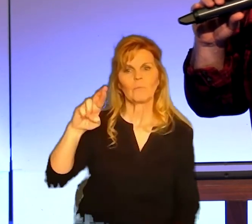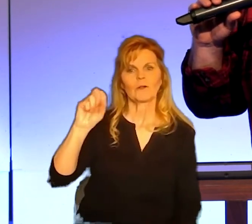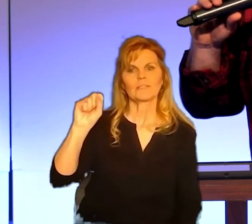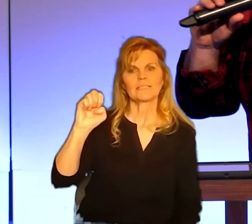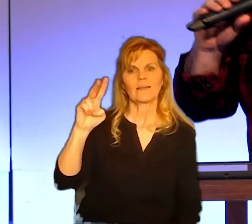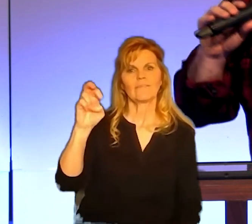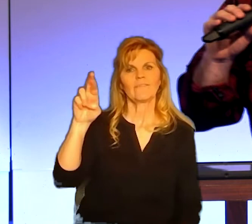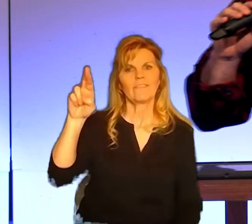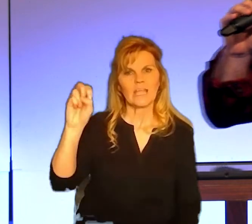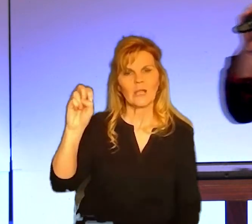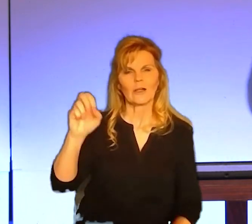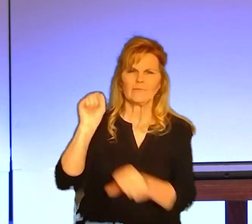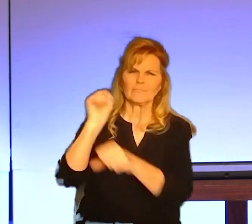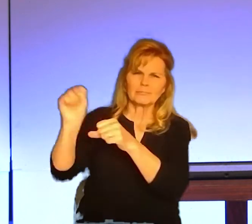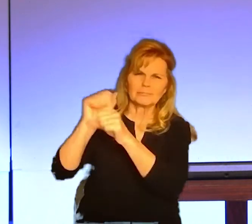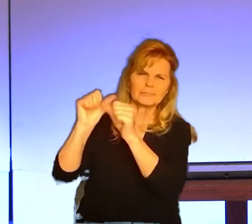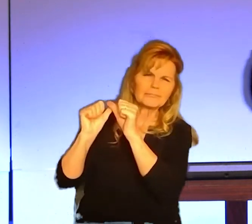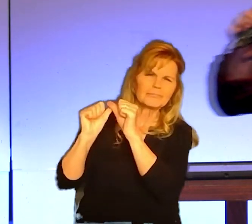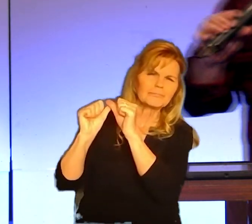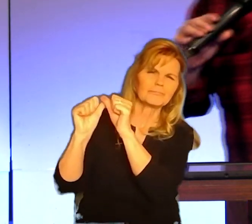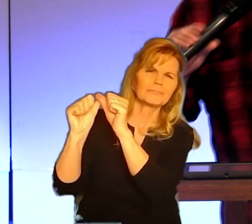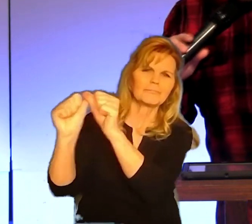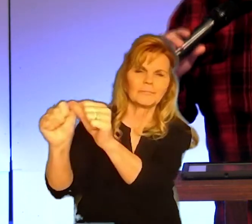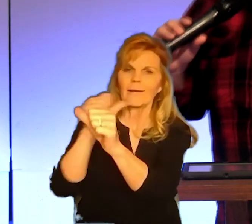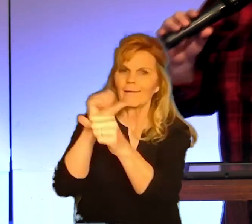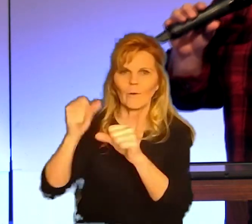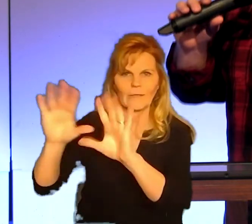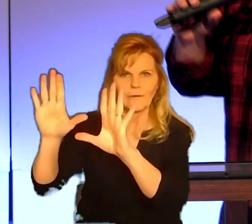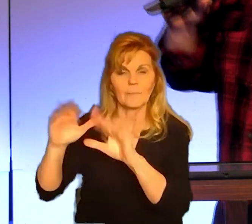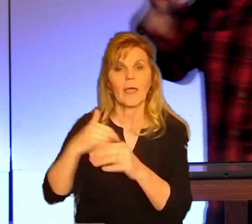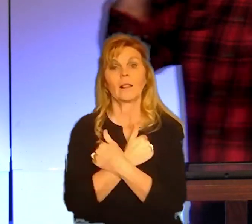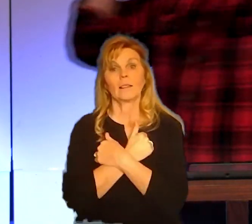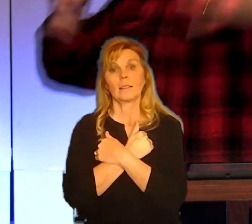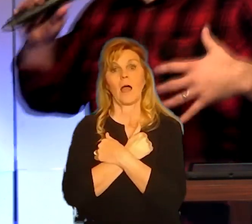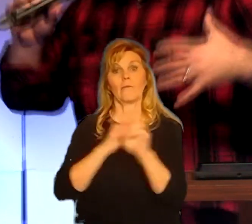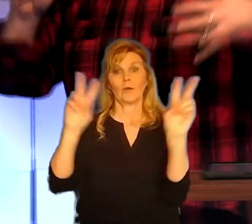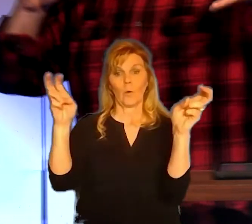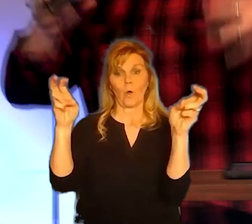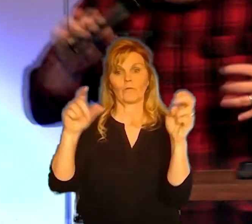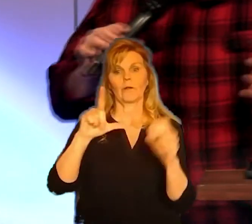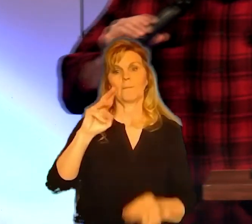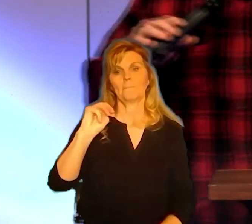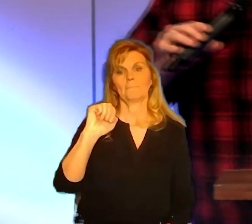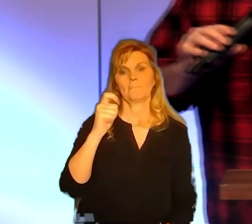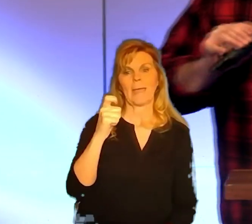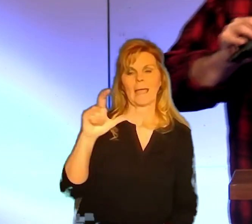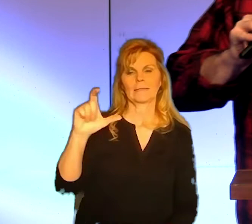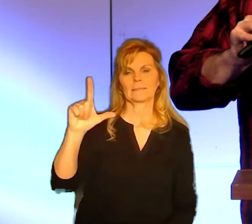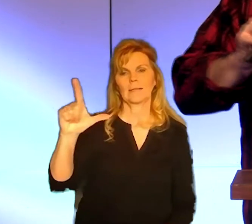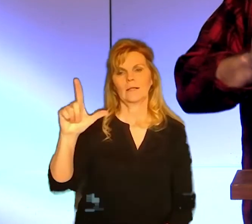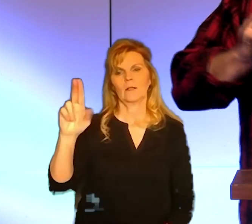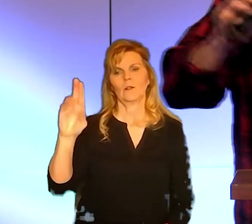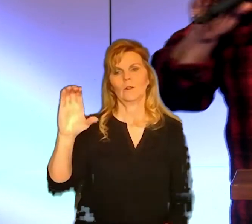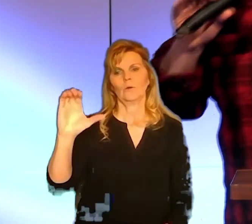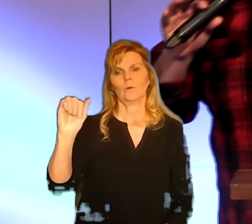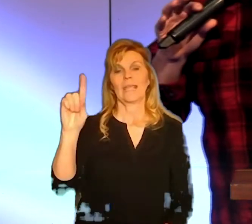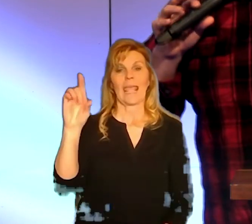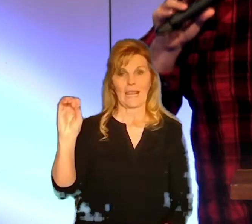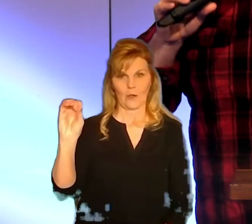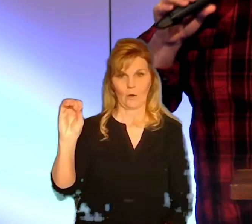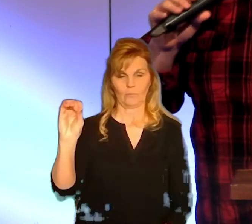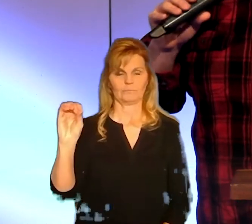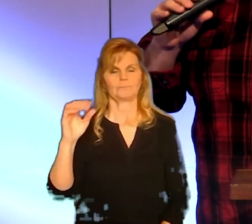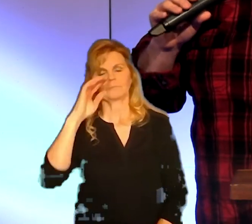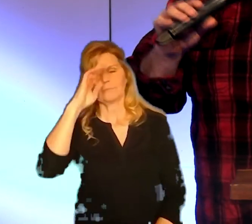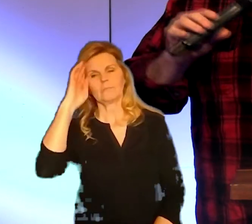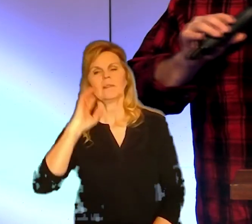a destination in mind. I love this quote from Max Lucado. Feed your fear. I'm sorry. Whoa, we don't want to feed your fear.